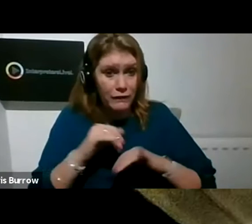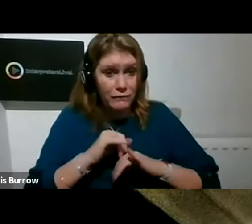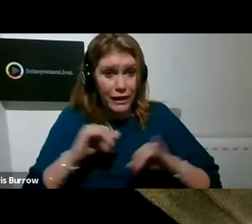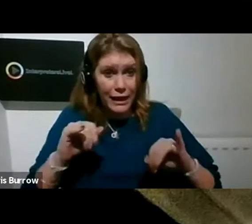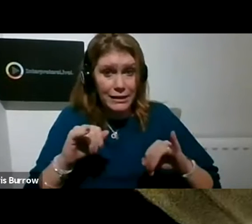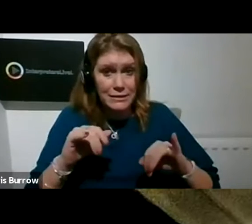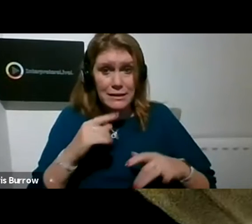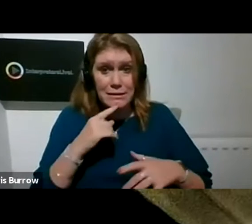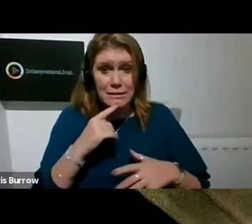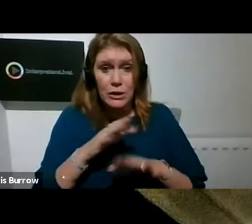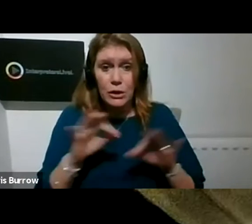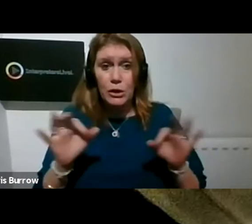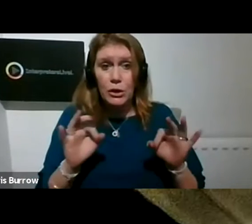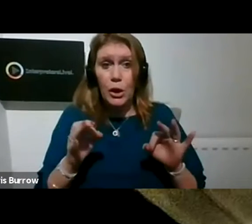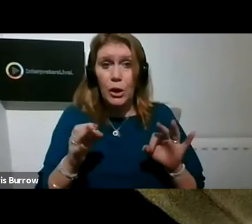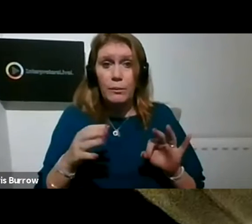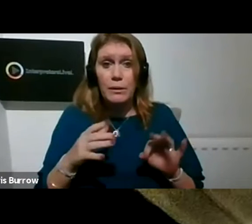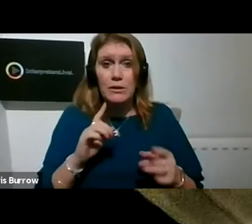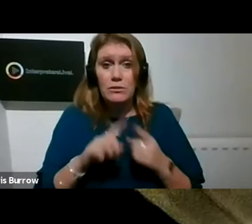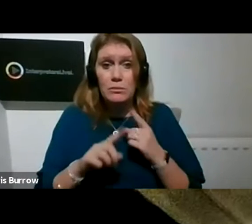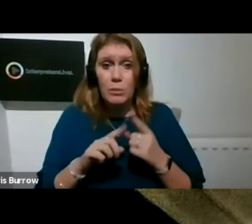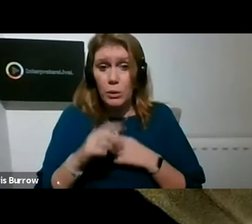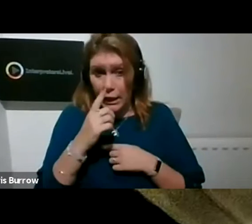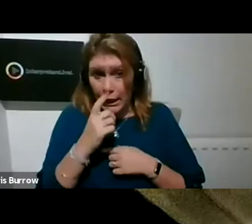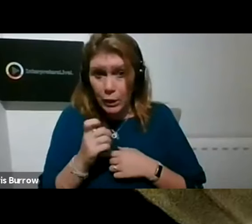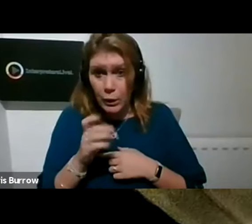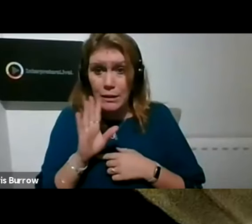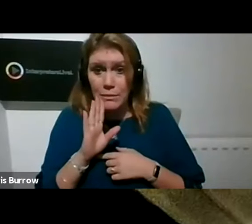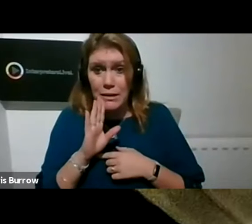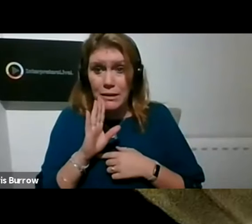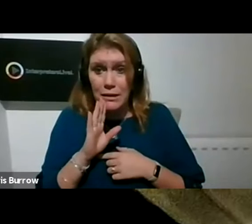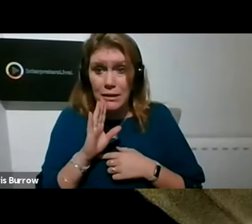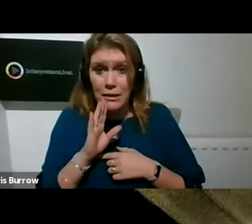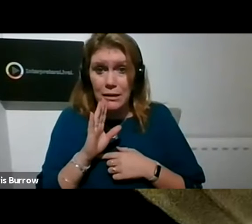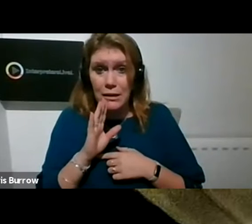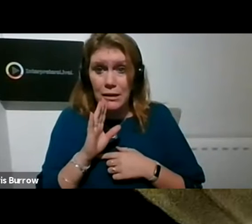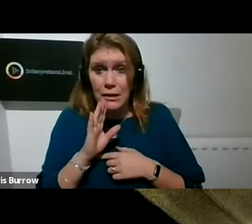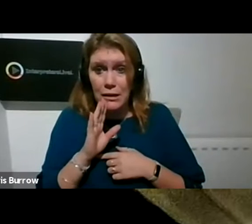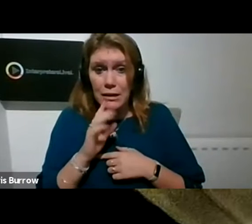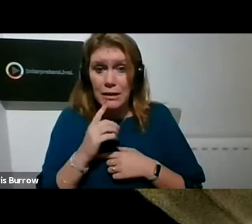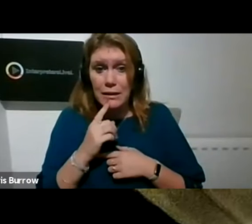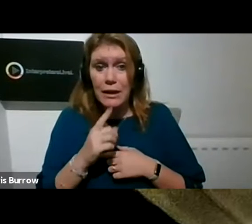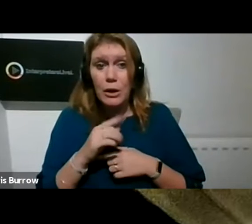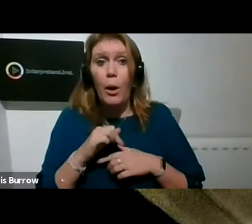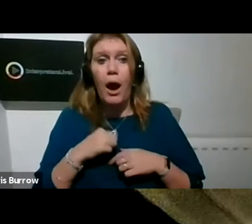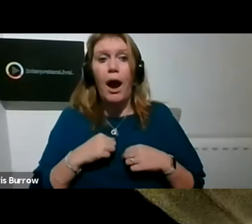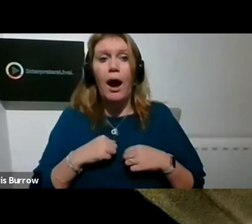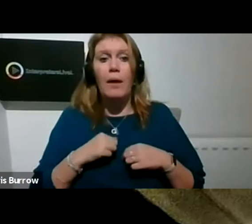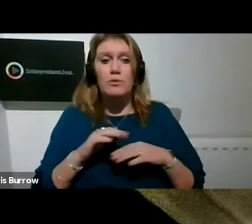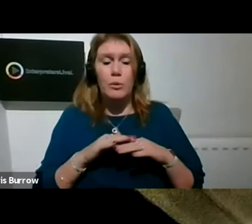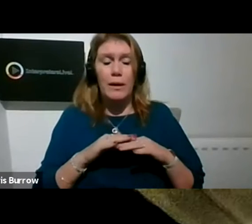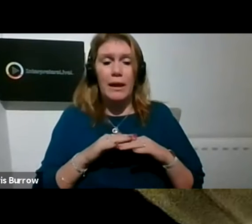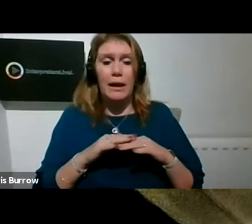You can't hear me. Hi, Tori. We can hear you. No, I'm doing the layering and the effects.